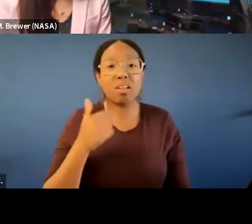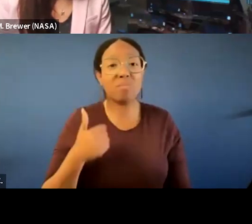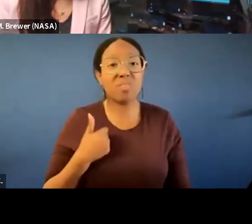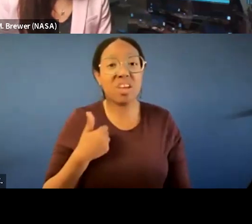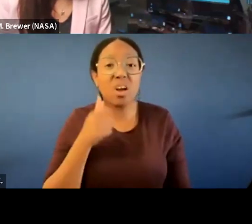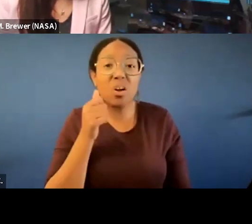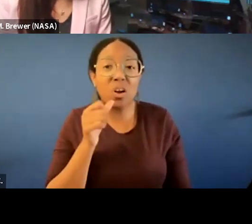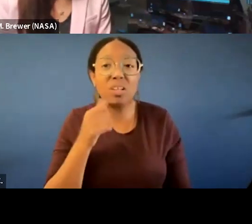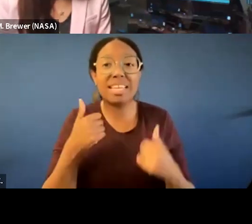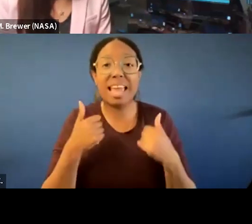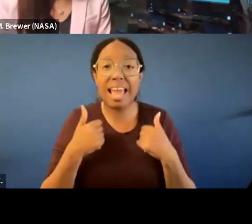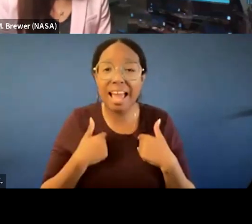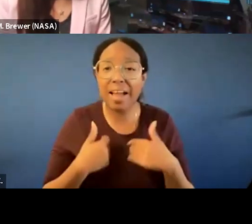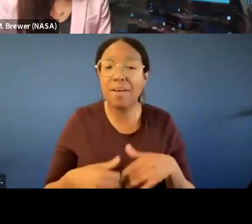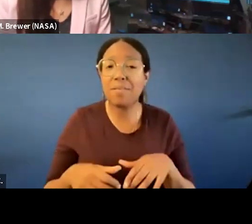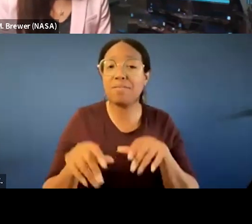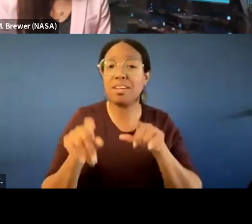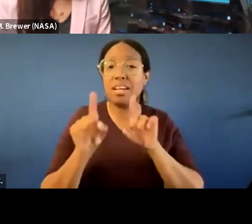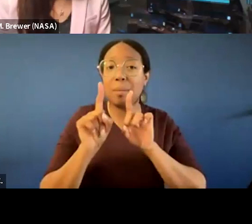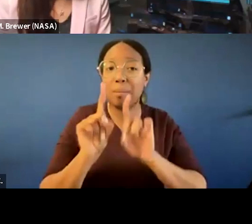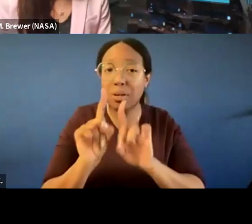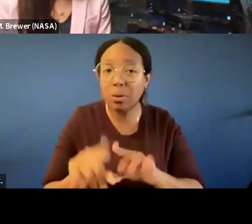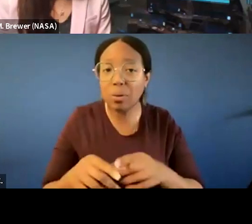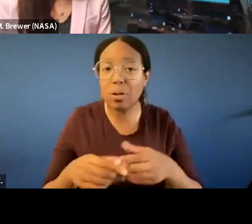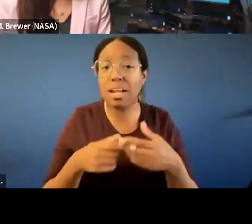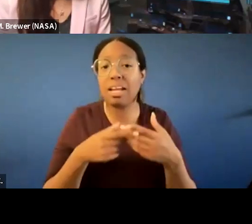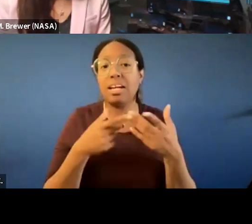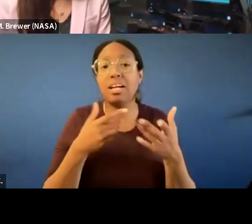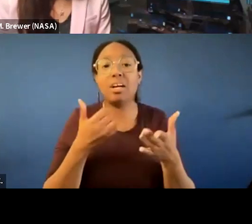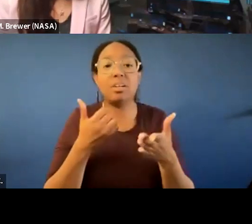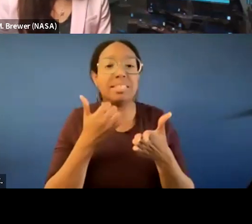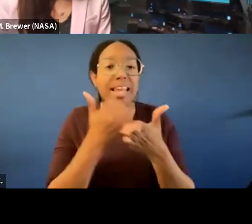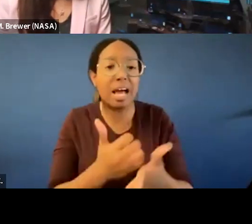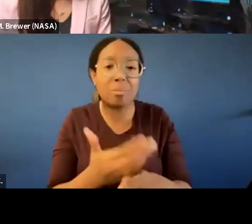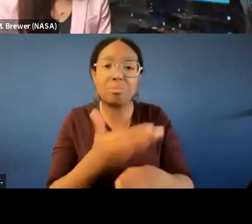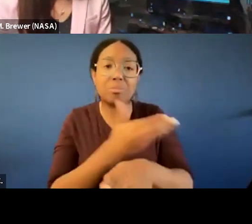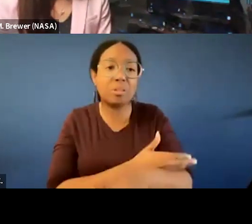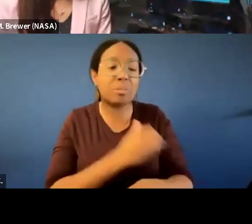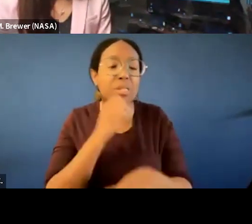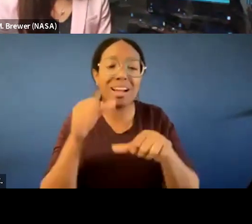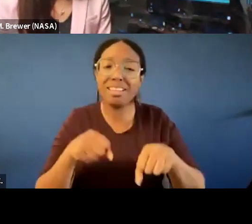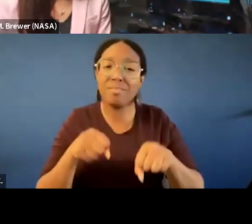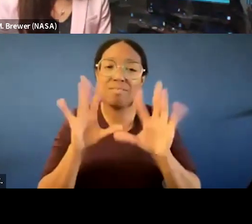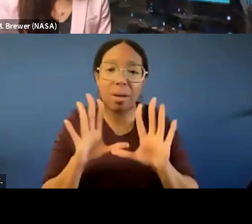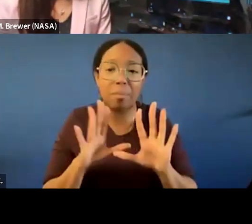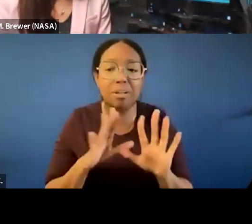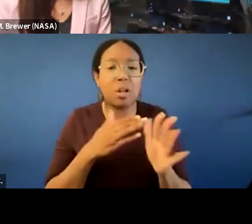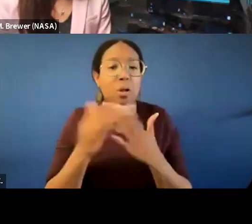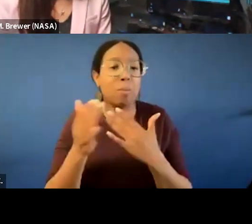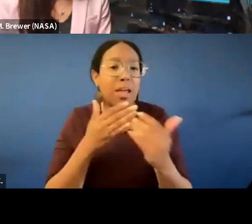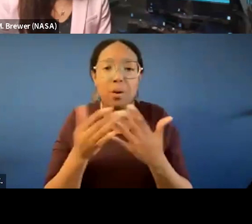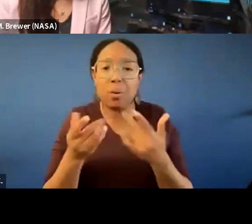like that provided that example of just pushing through and not giving up. And regardless of what happens,